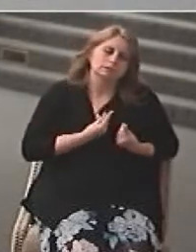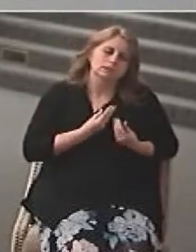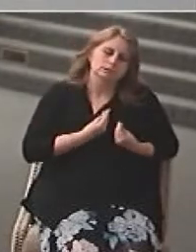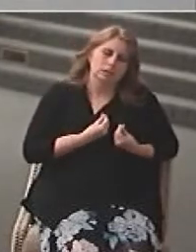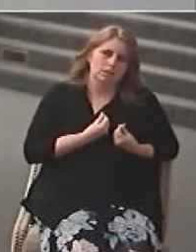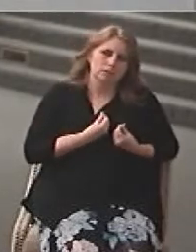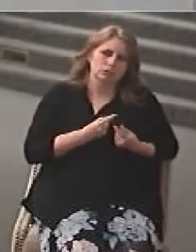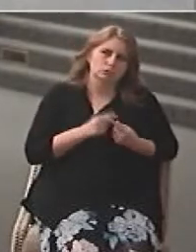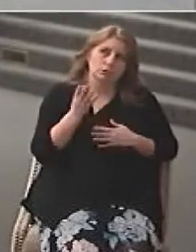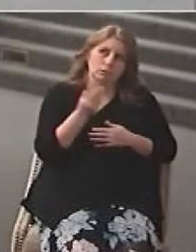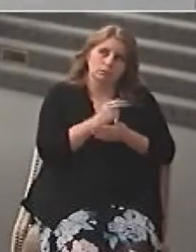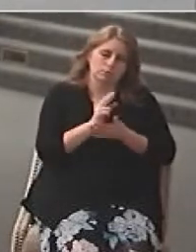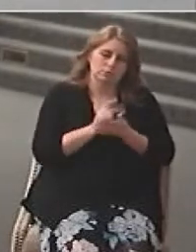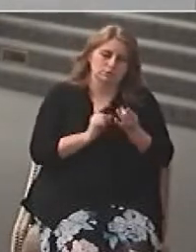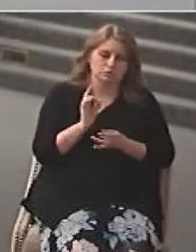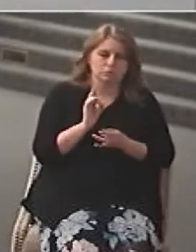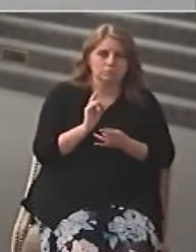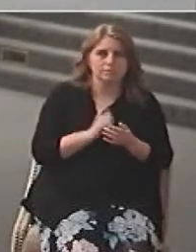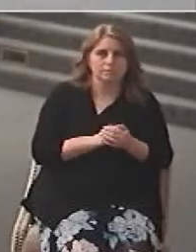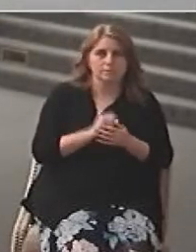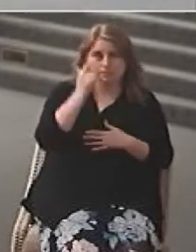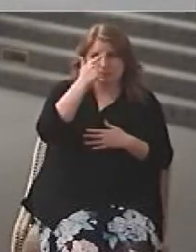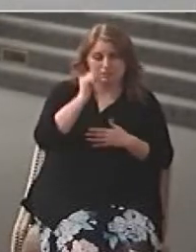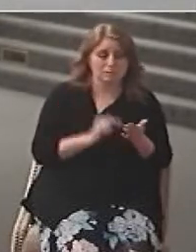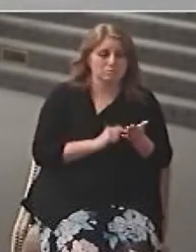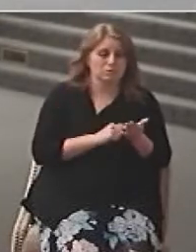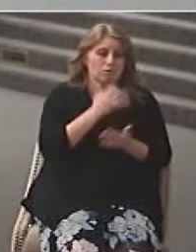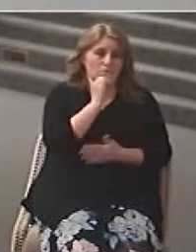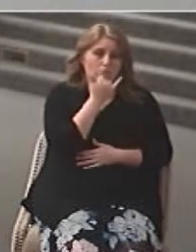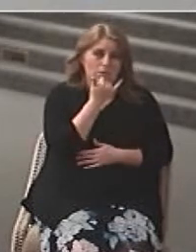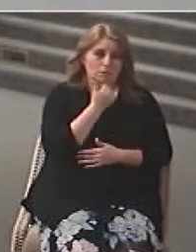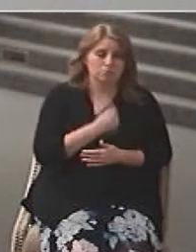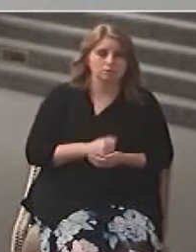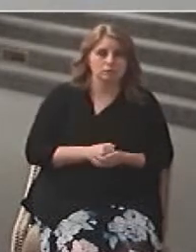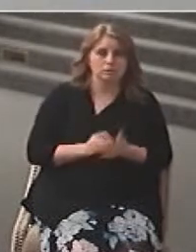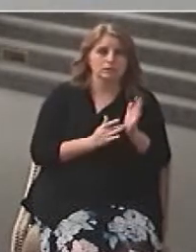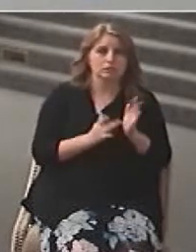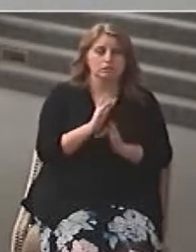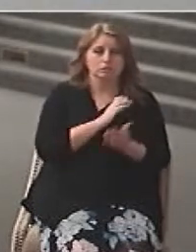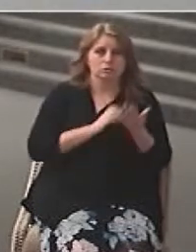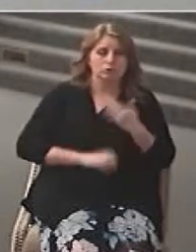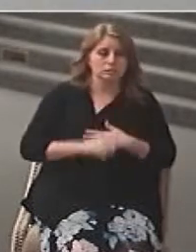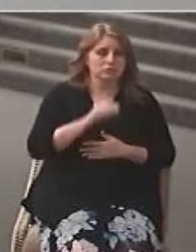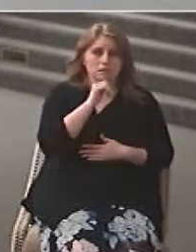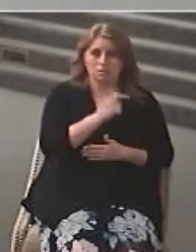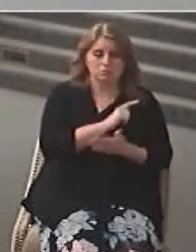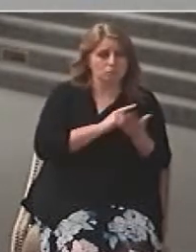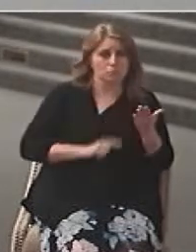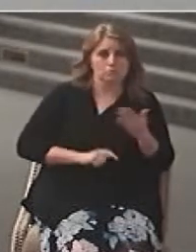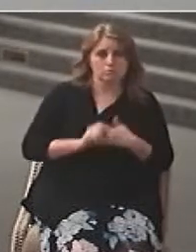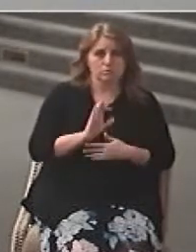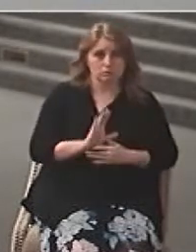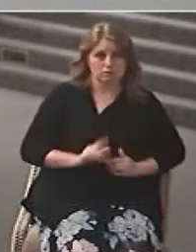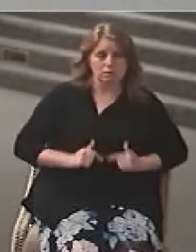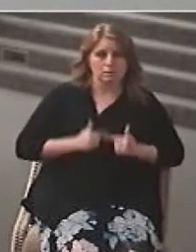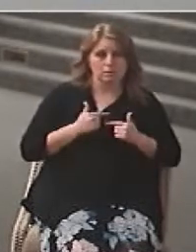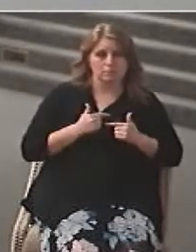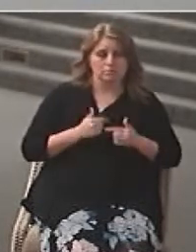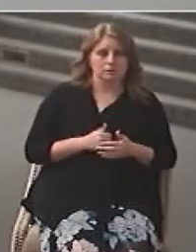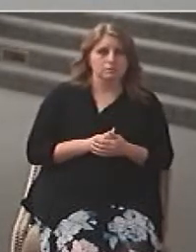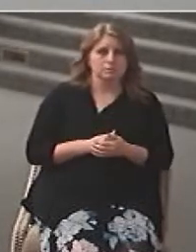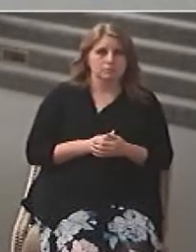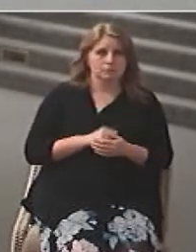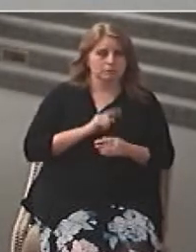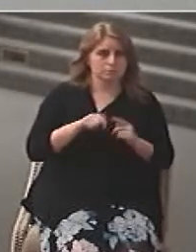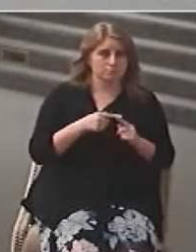Holy Spirit. Because there's something wrong. The Lord is this. Jesus Christ is not Lord of your life.